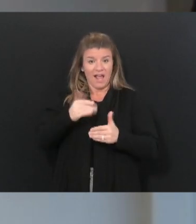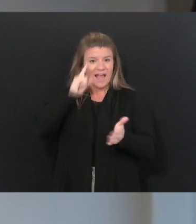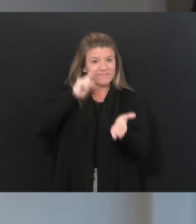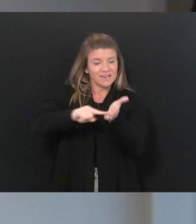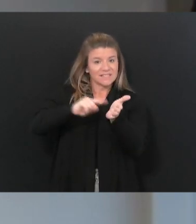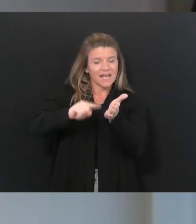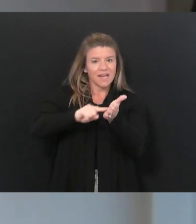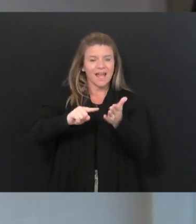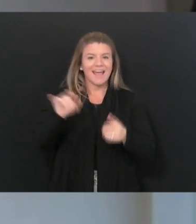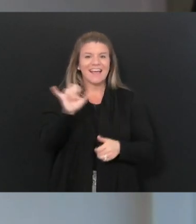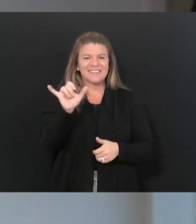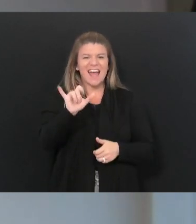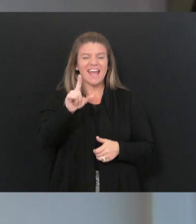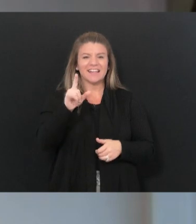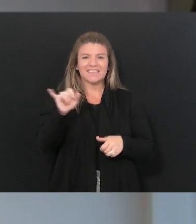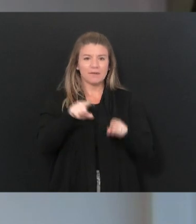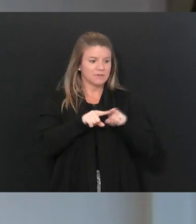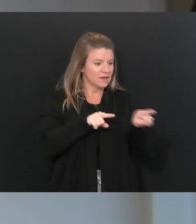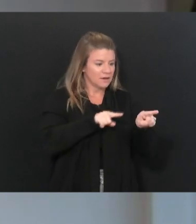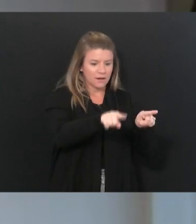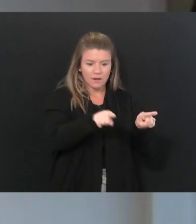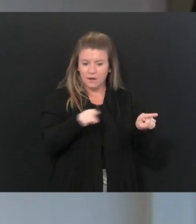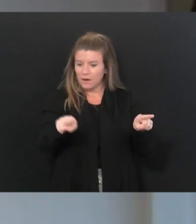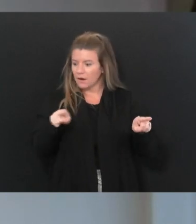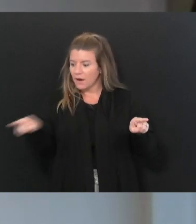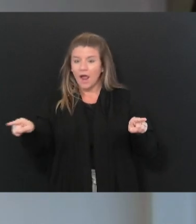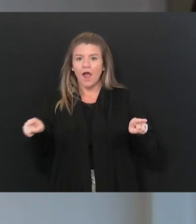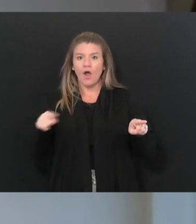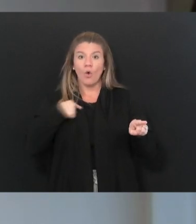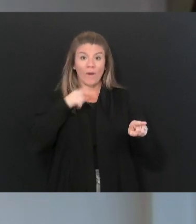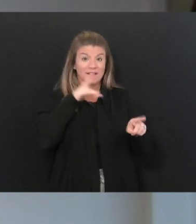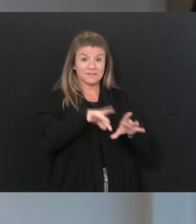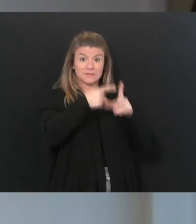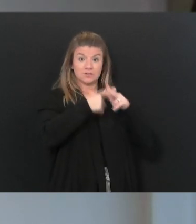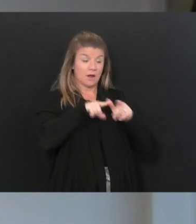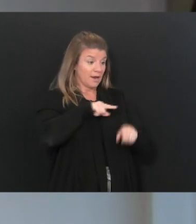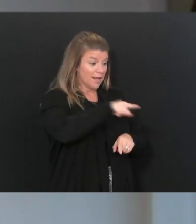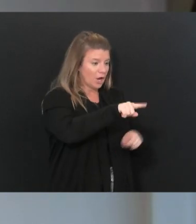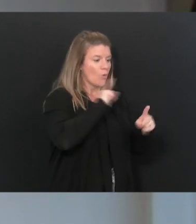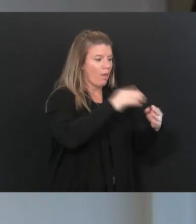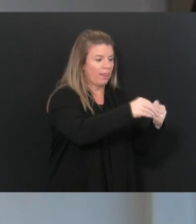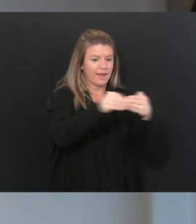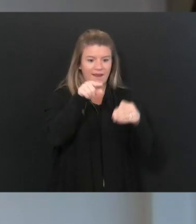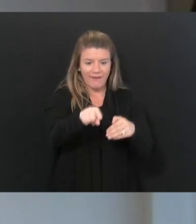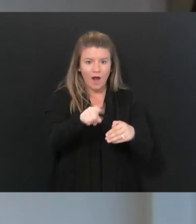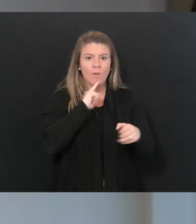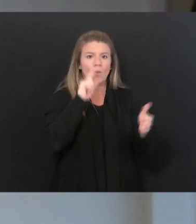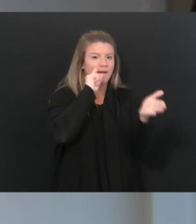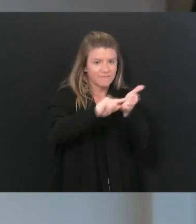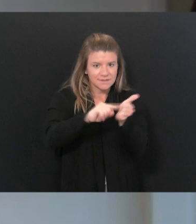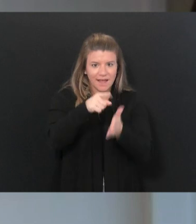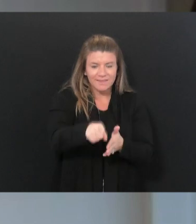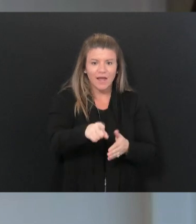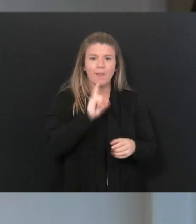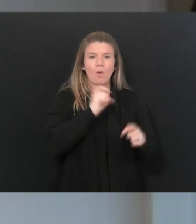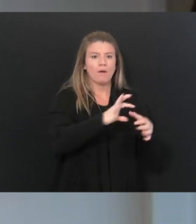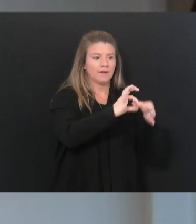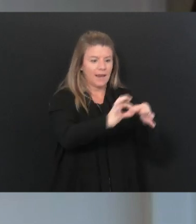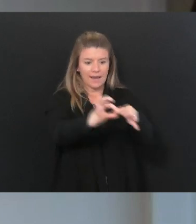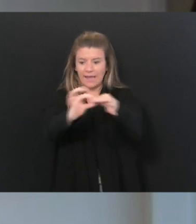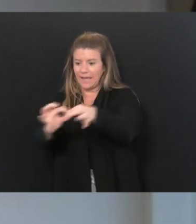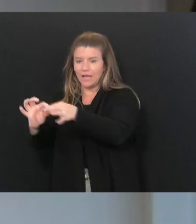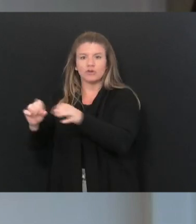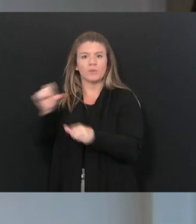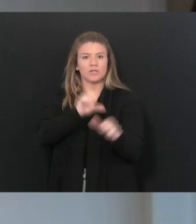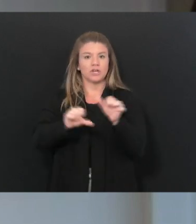like tentacles going out, and we then find other areas we need to investigate. So, but Woodlands, the long-term care portion of Woodlands